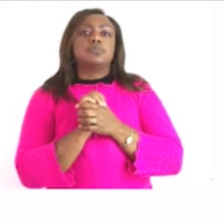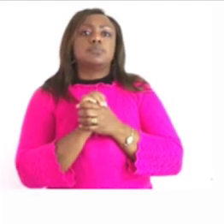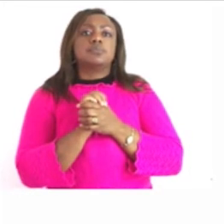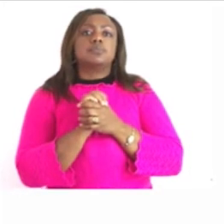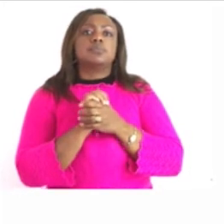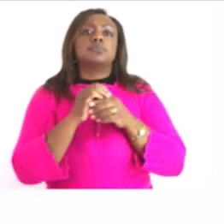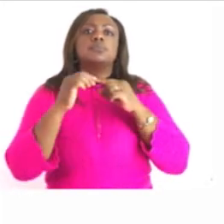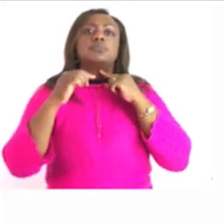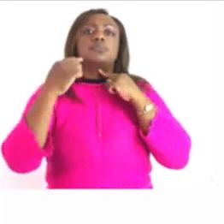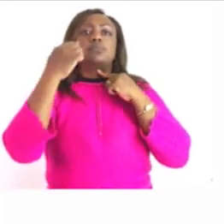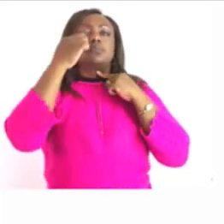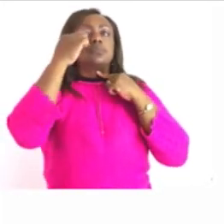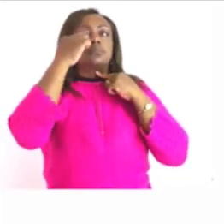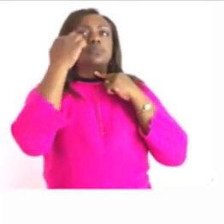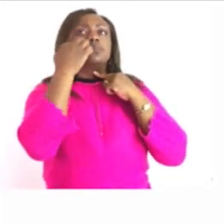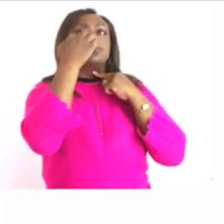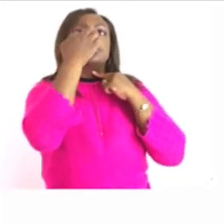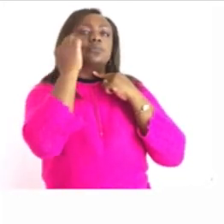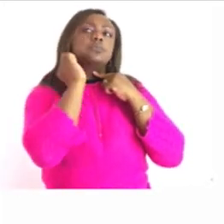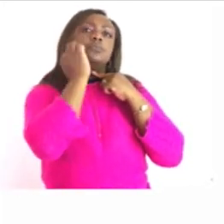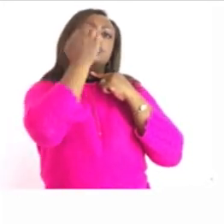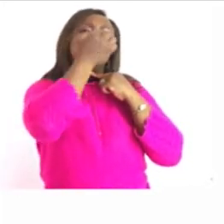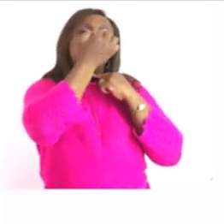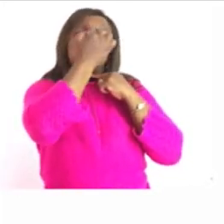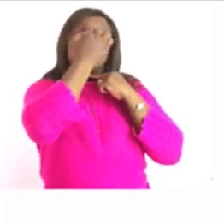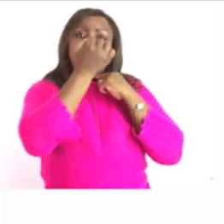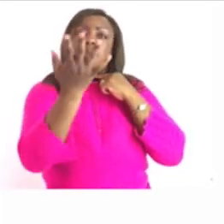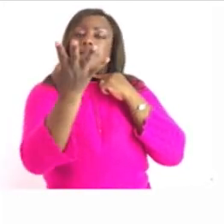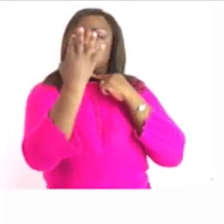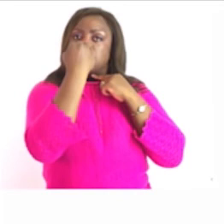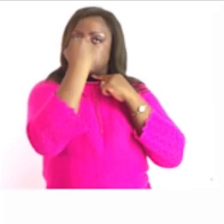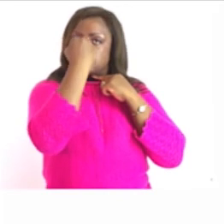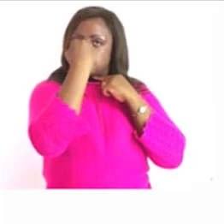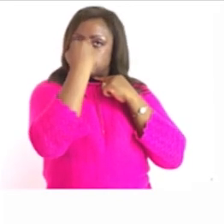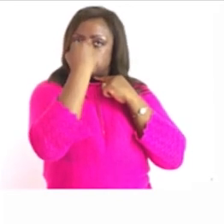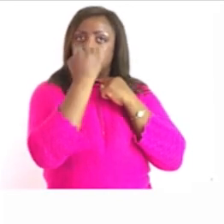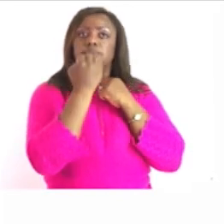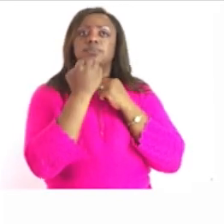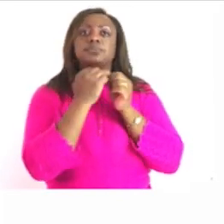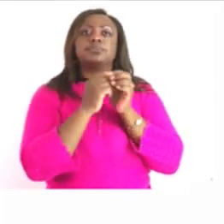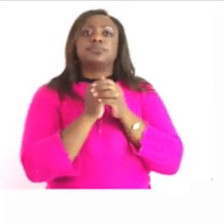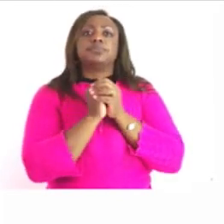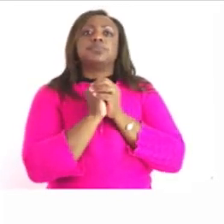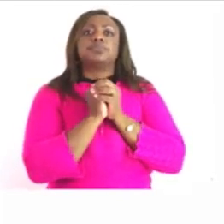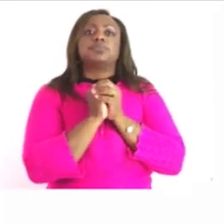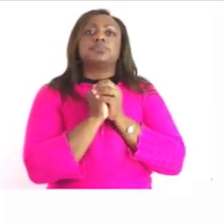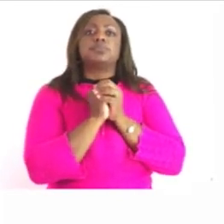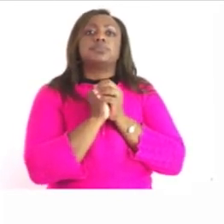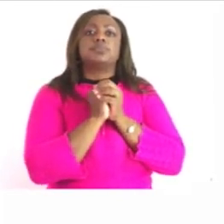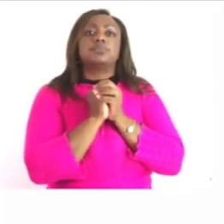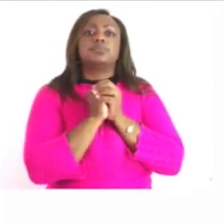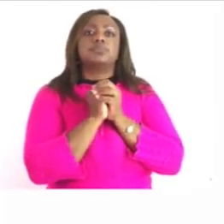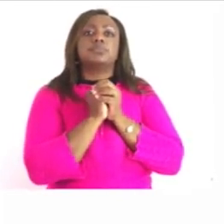and your windpipe, okay? When you breathe in, the air has to go to the nasal cavity. It's after the nose, okay? So the nasal